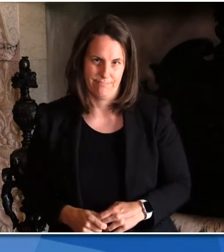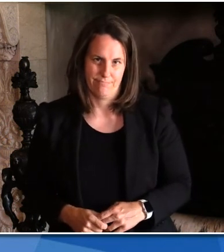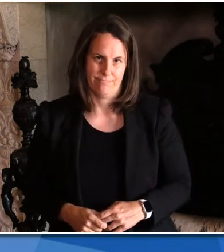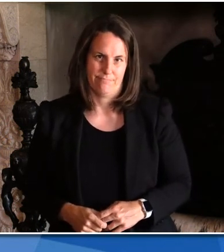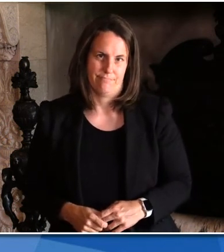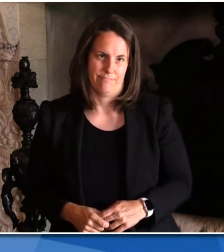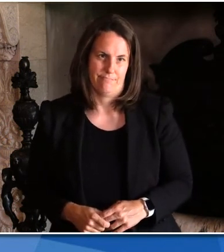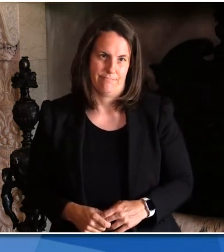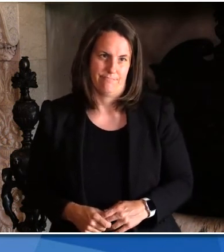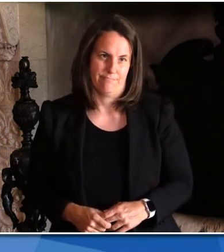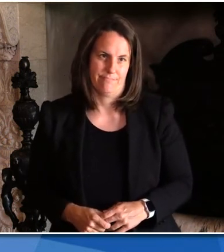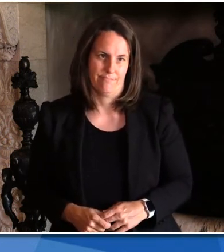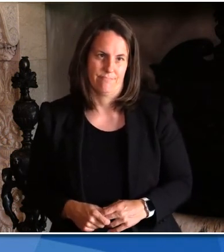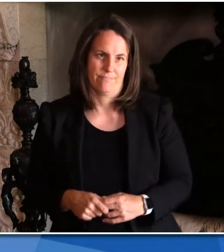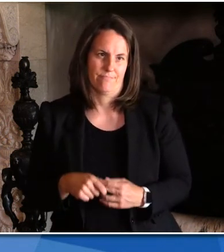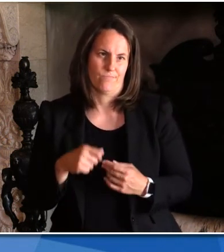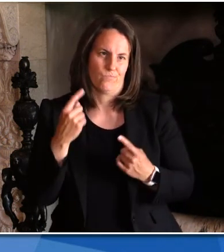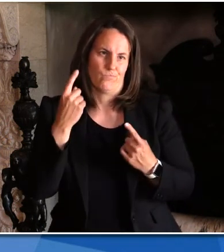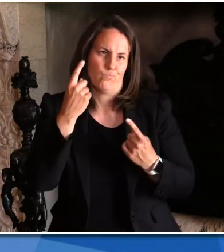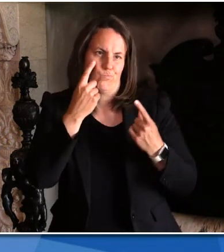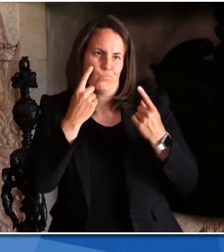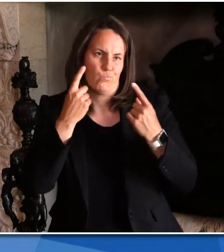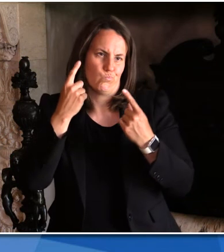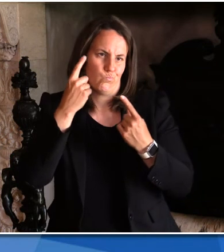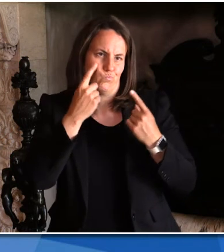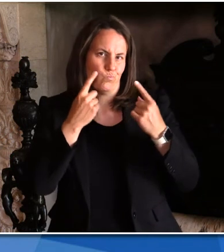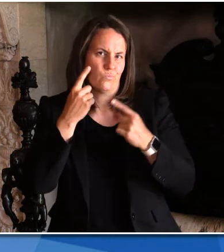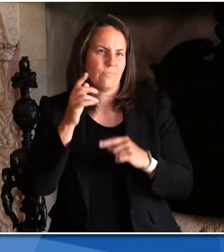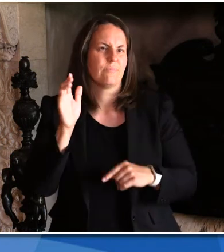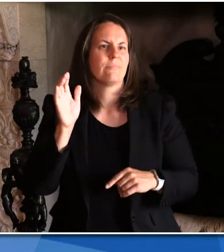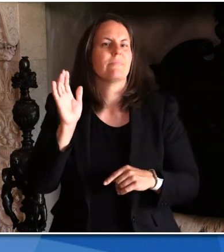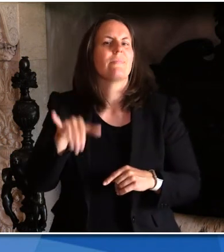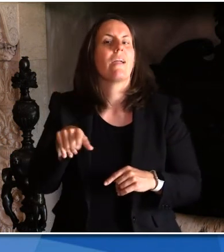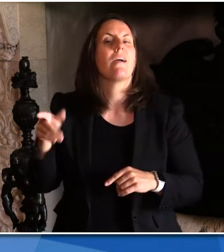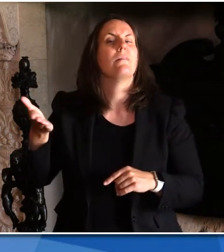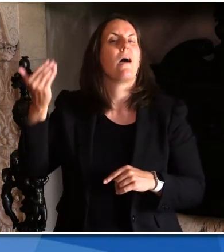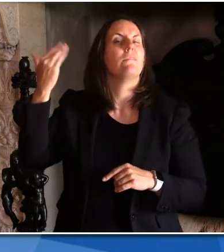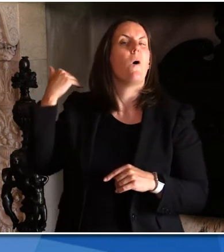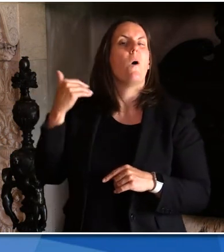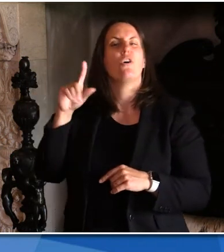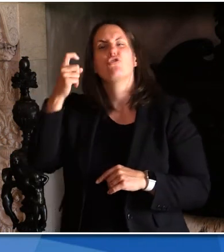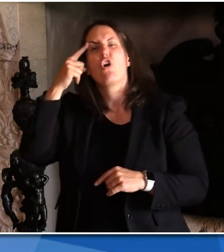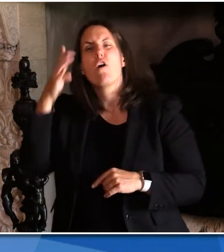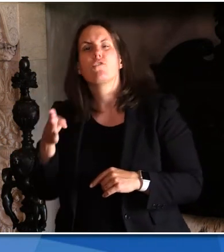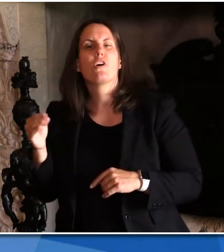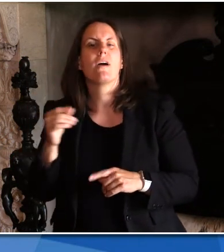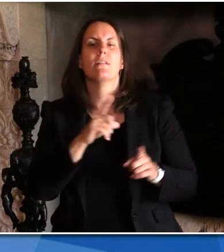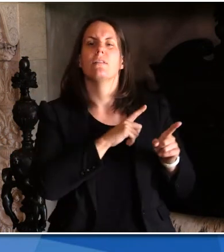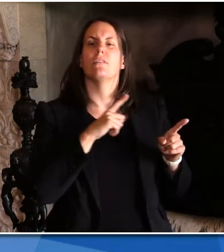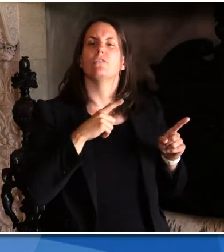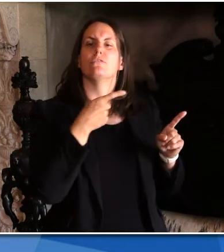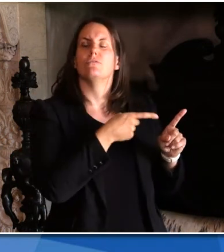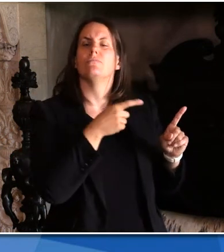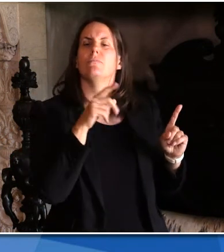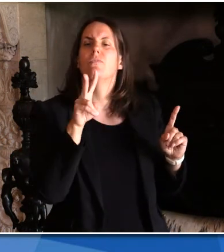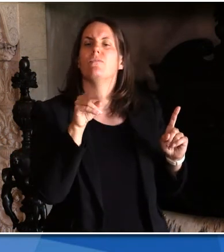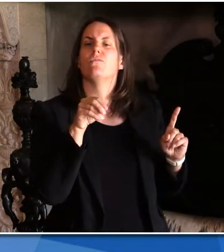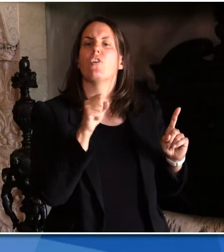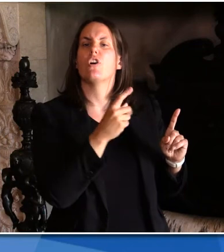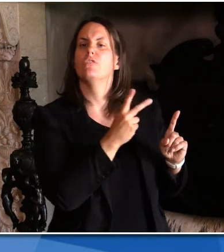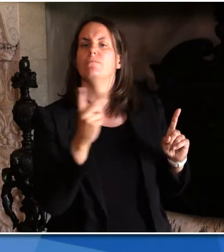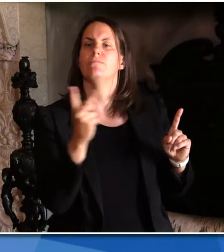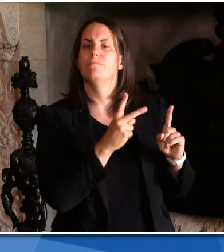Just wondering if you can say who taped the call between you, Speaker Voss, and Senate Majority Leader Fitzgerald, and